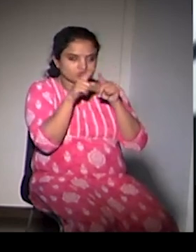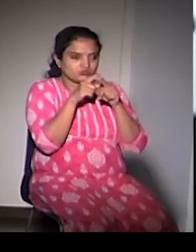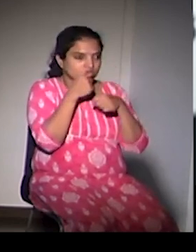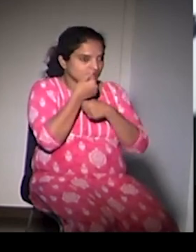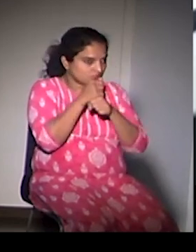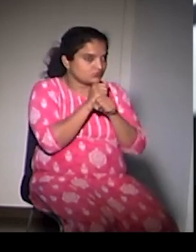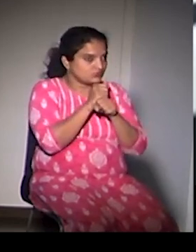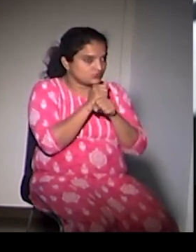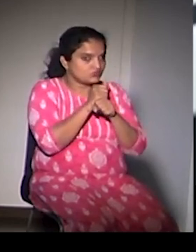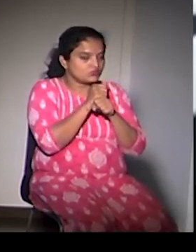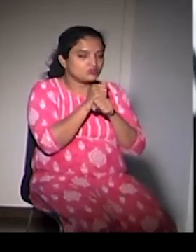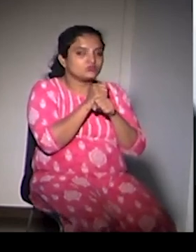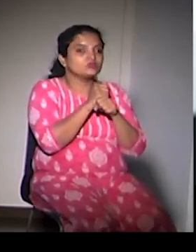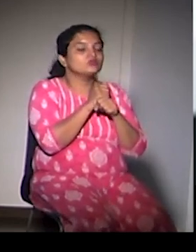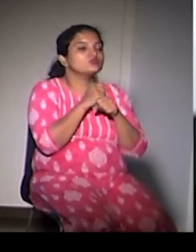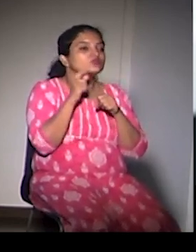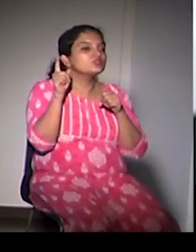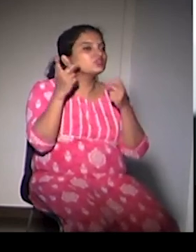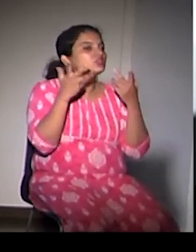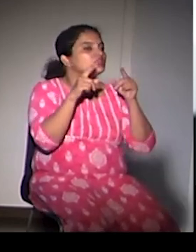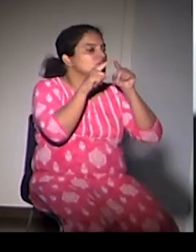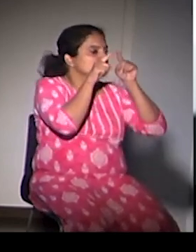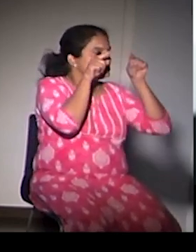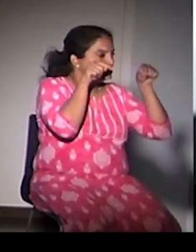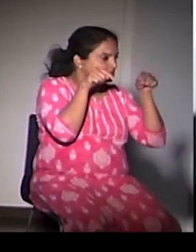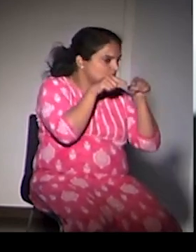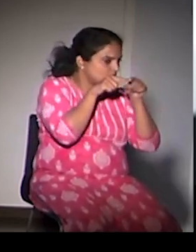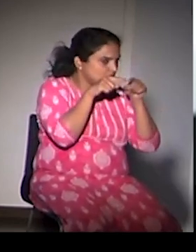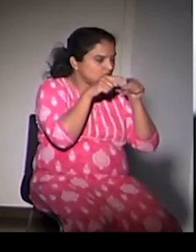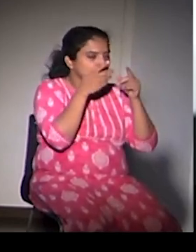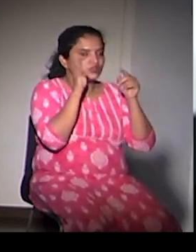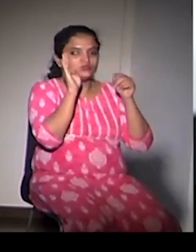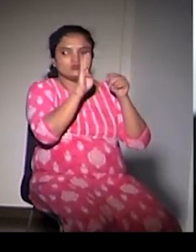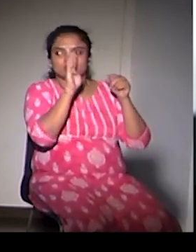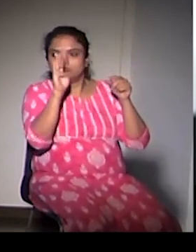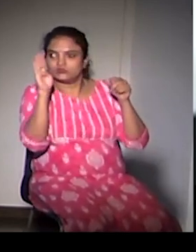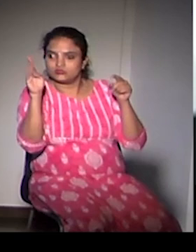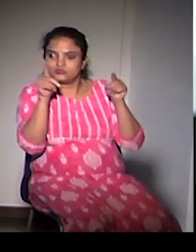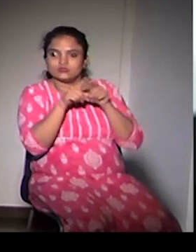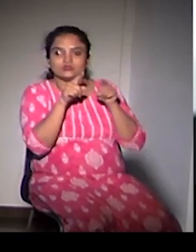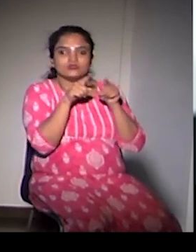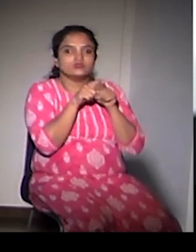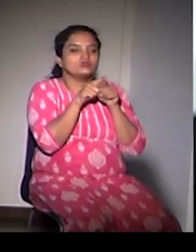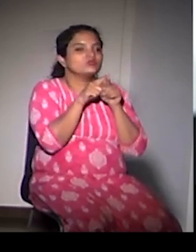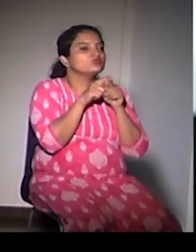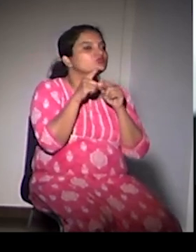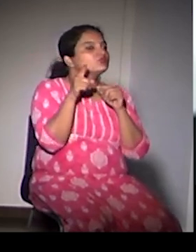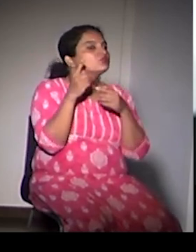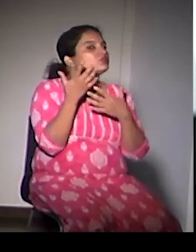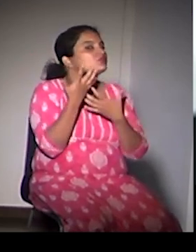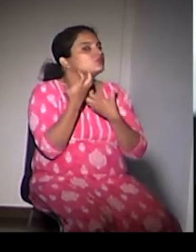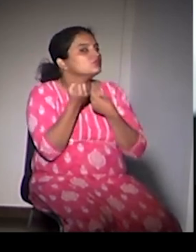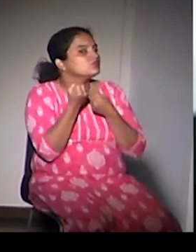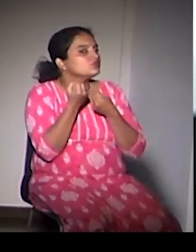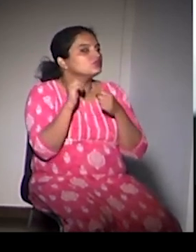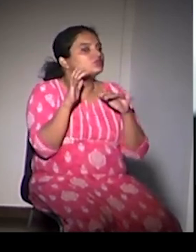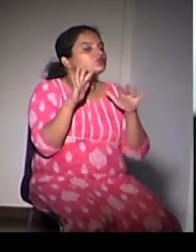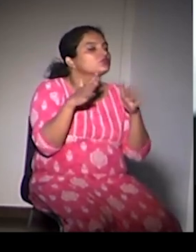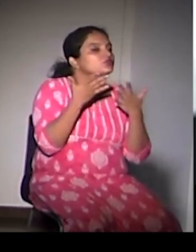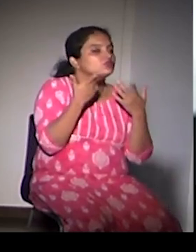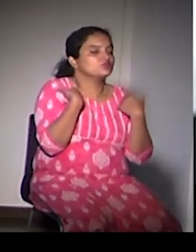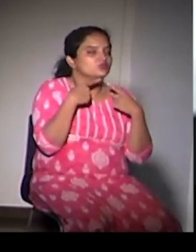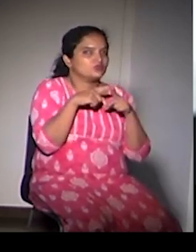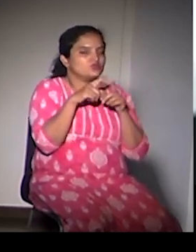it's all actually a series of square tiles which show this rather charming, slightly folkish